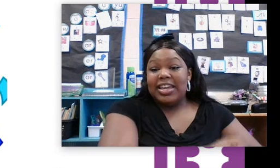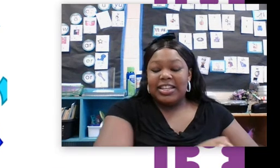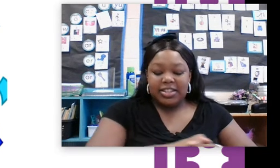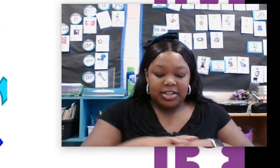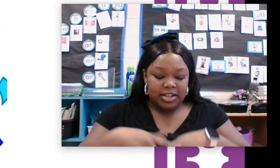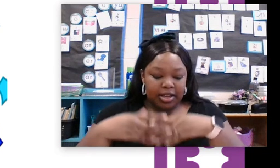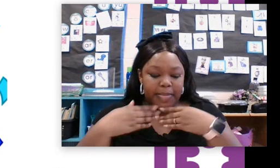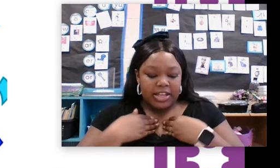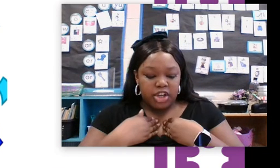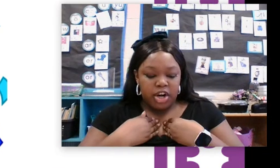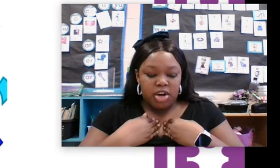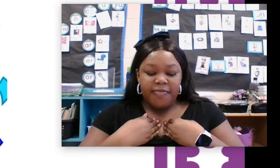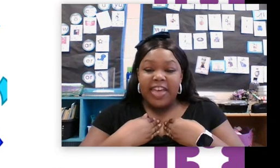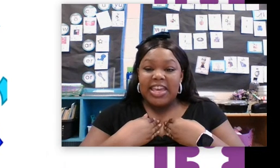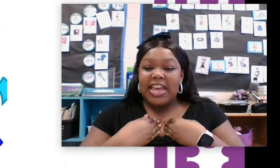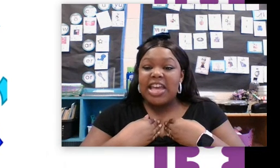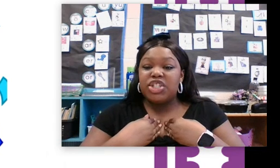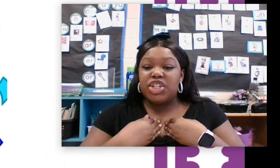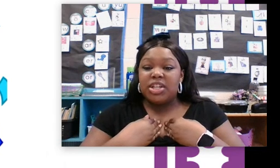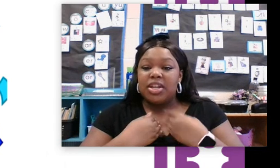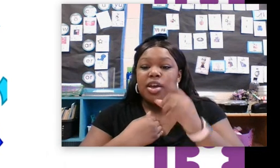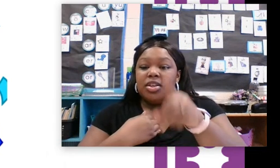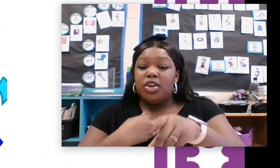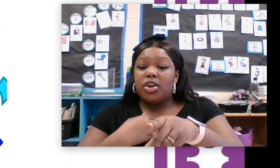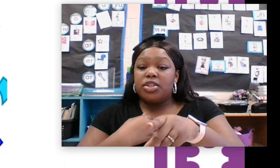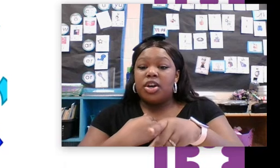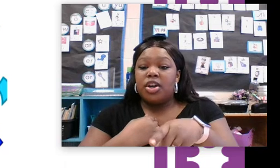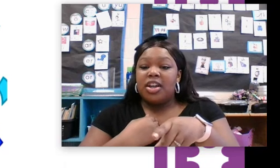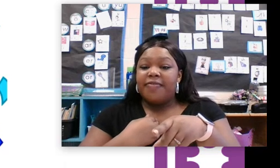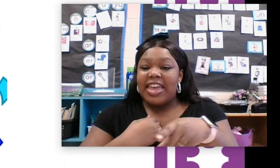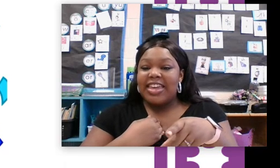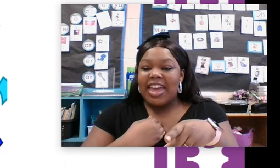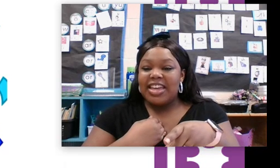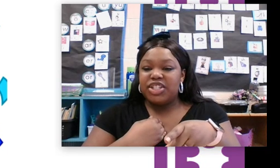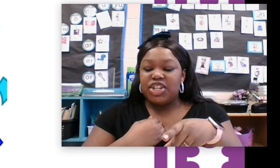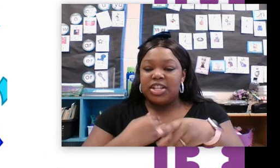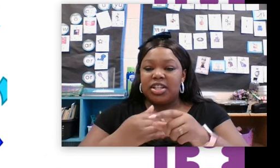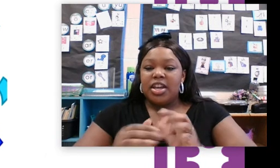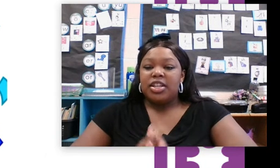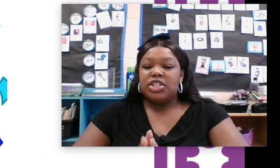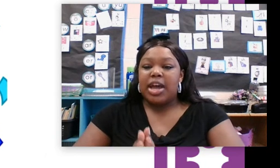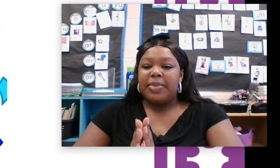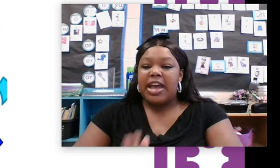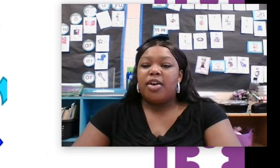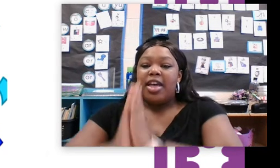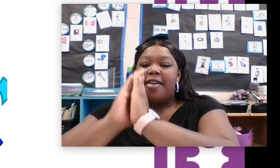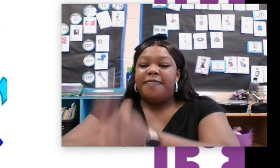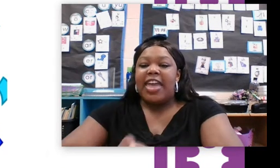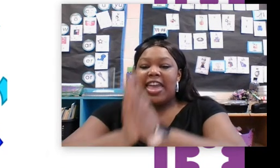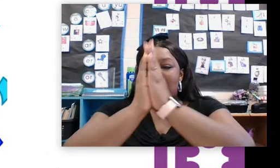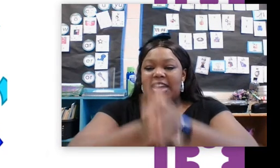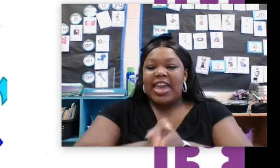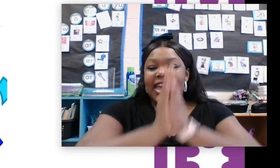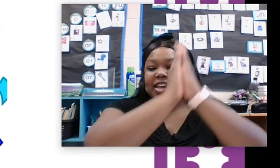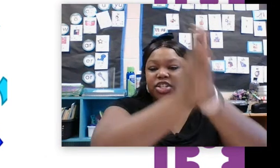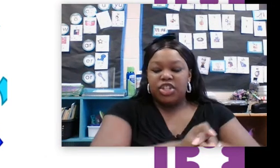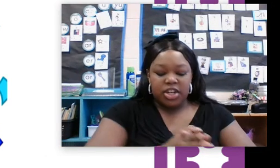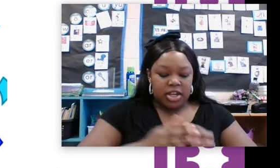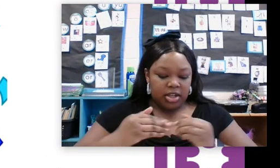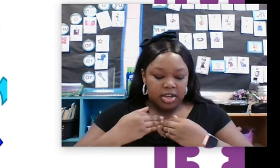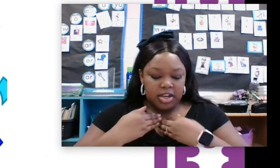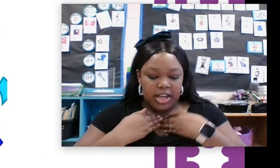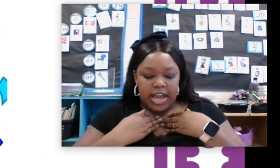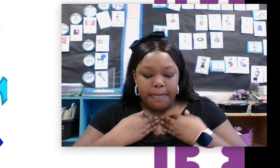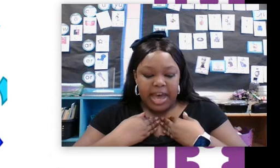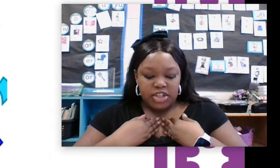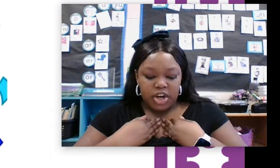Obedient. Good. My turn, vacation. Your turn, vacation. Chop it out. Vacation.